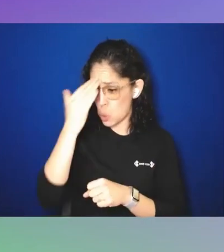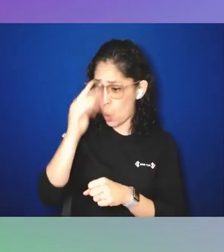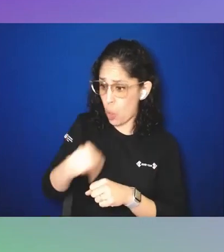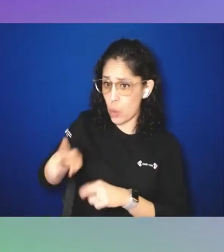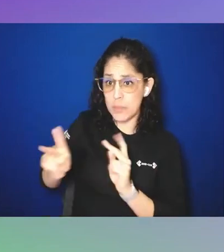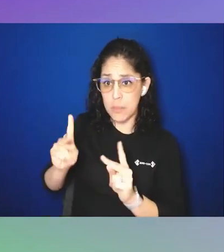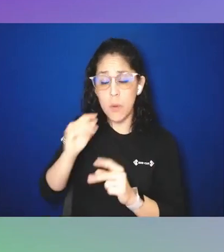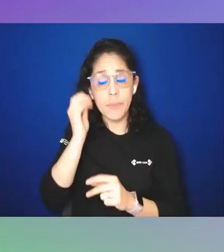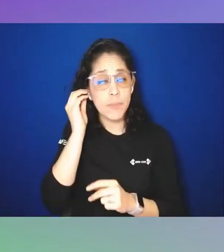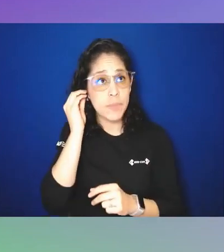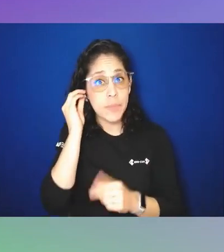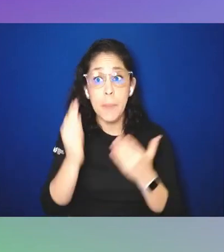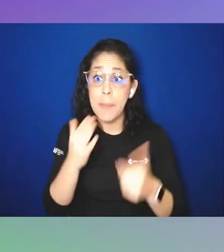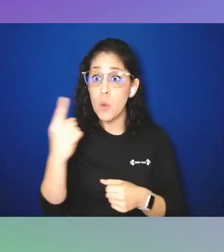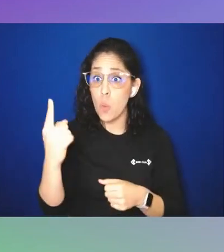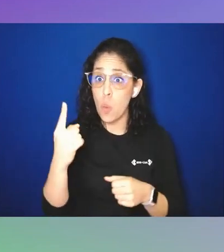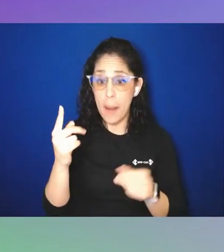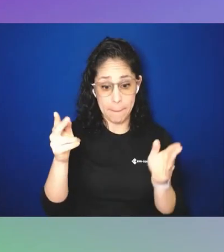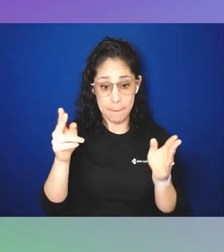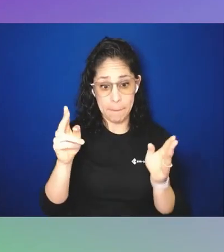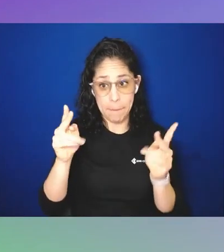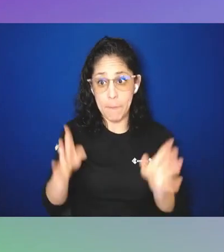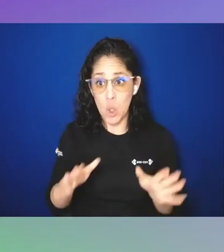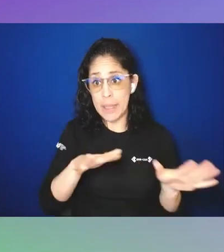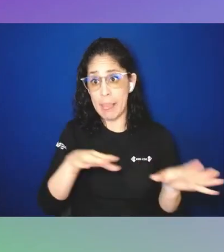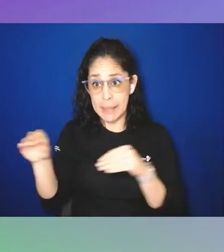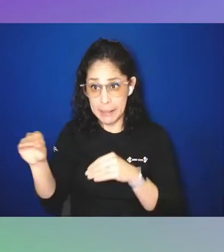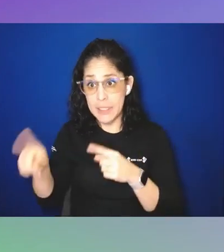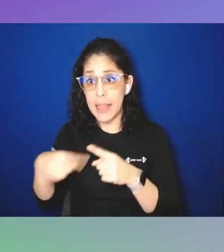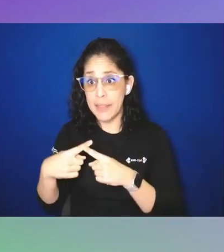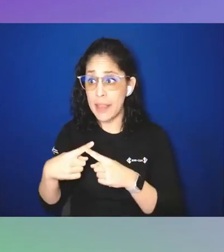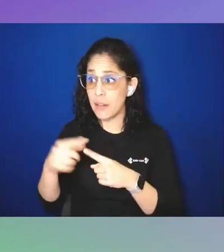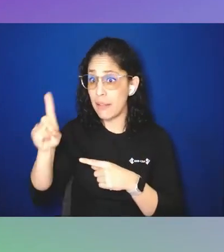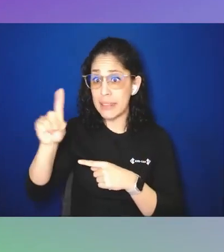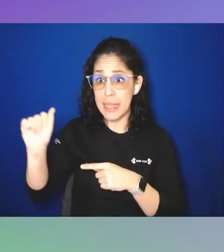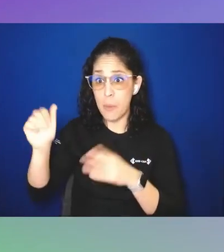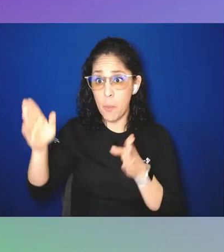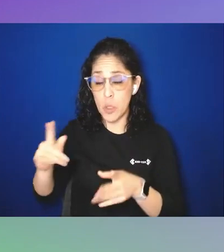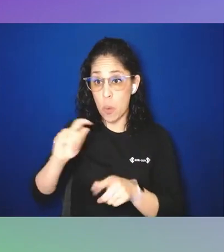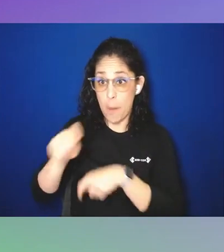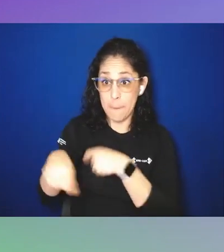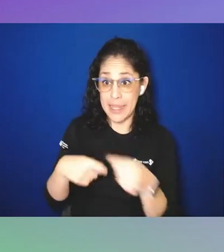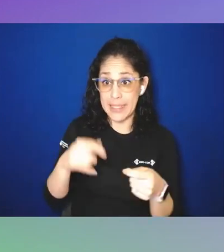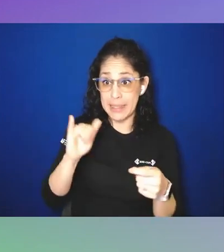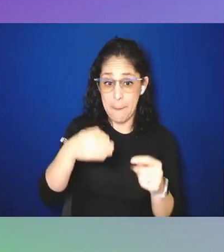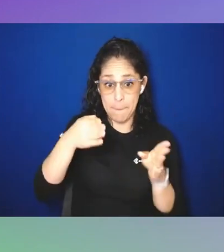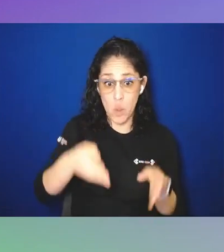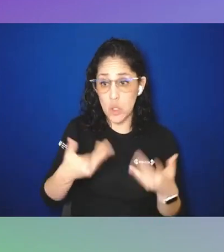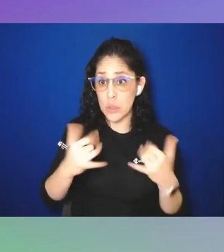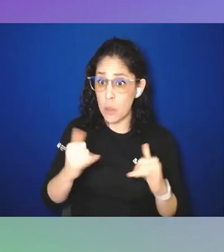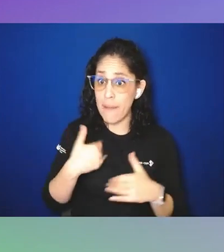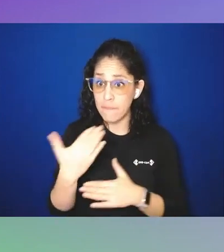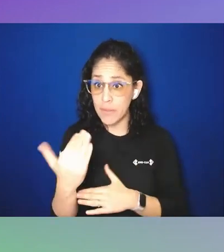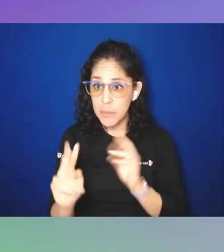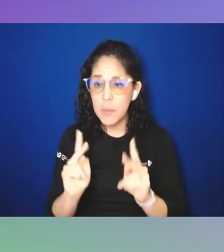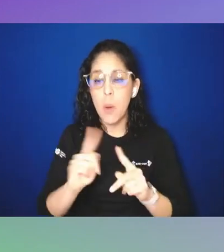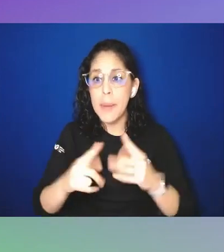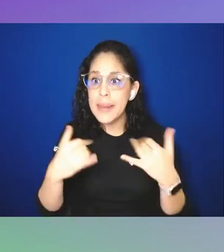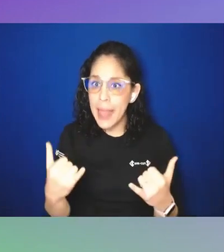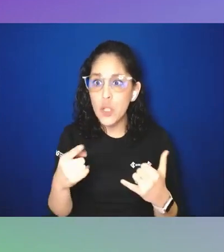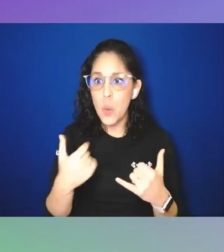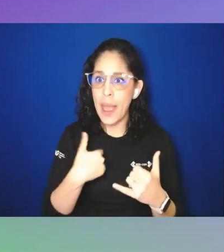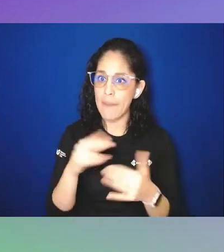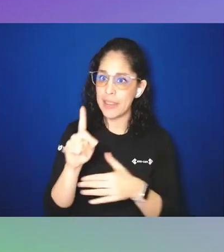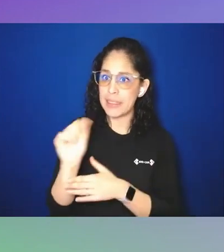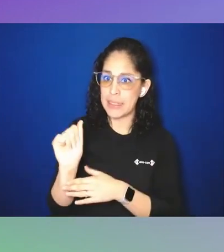might leave, and then a disabled person would come along and replace them. And then you are dealing with a disabled user, or